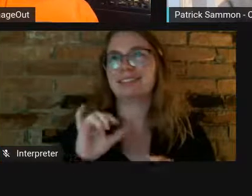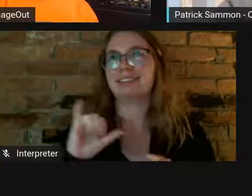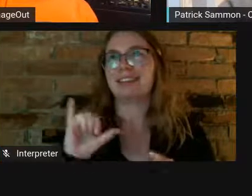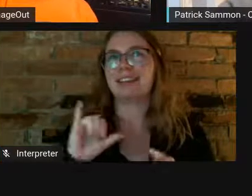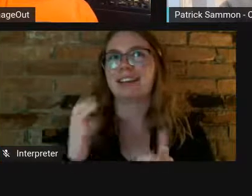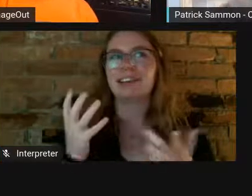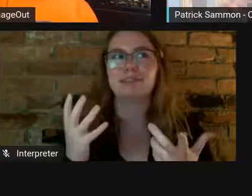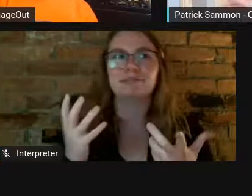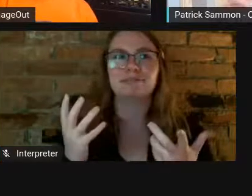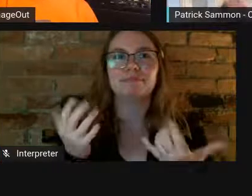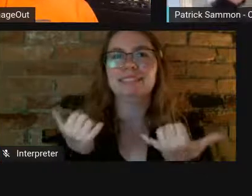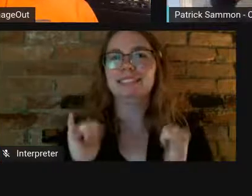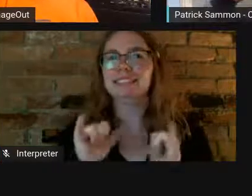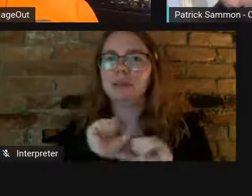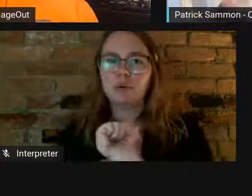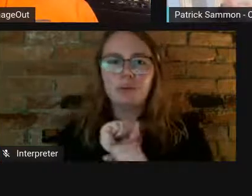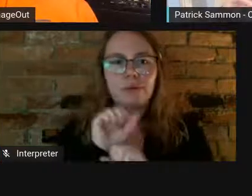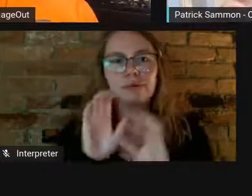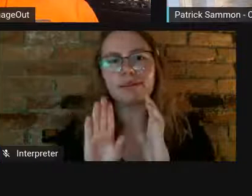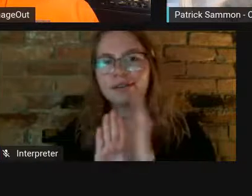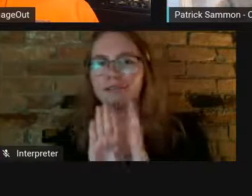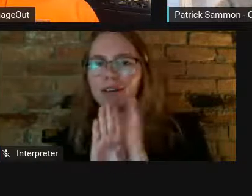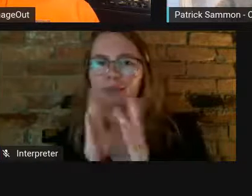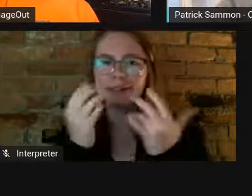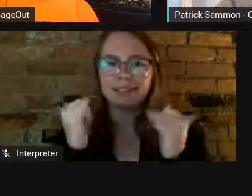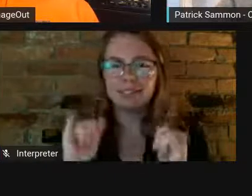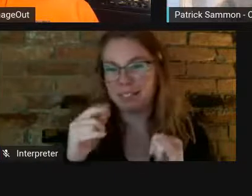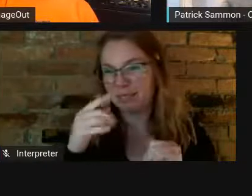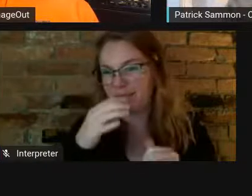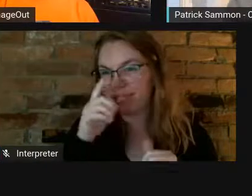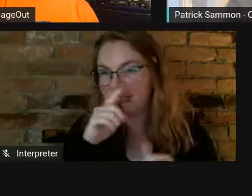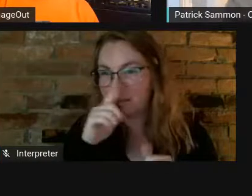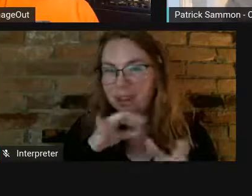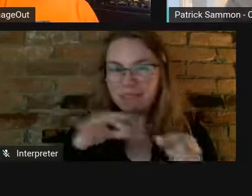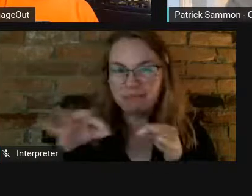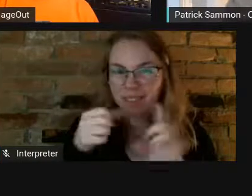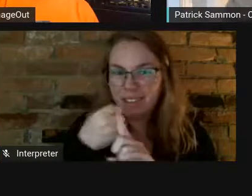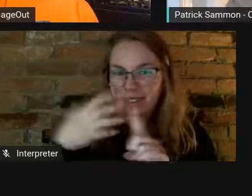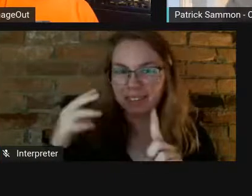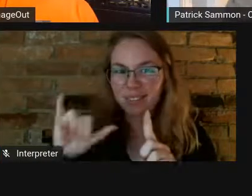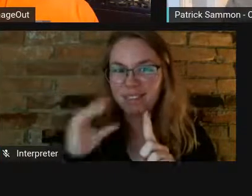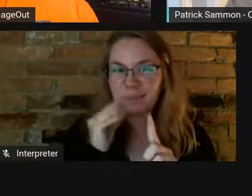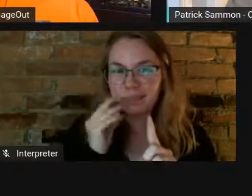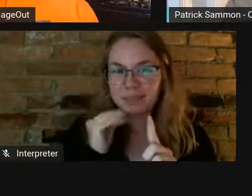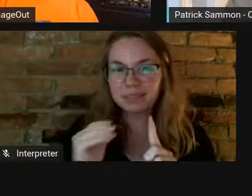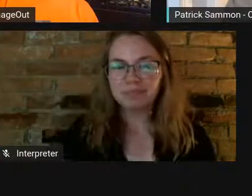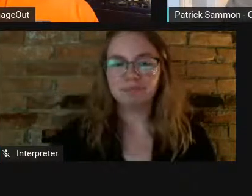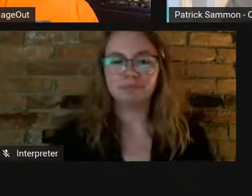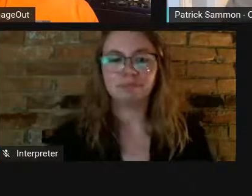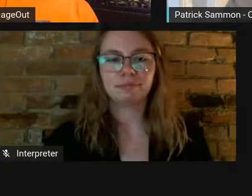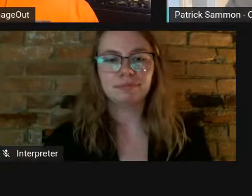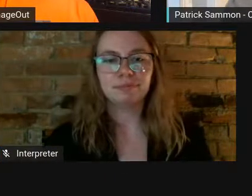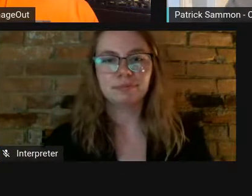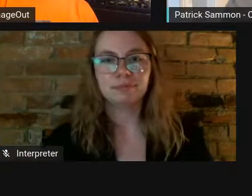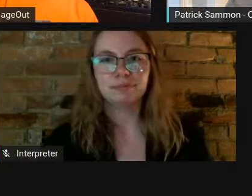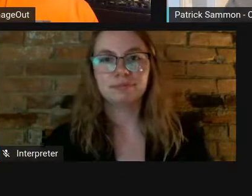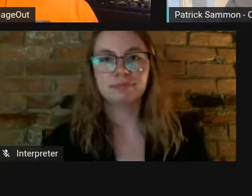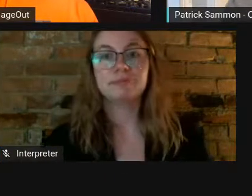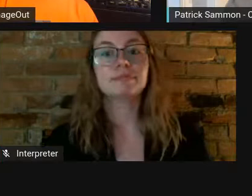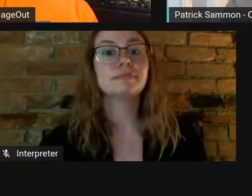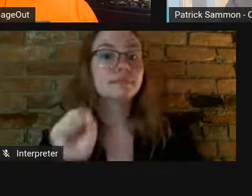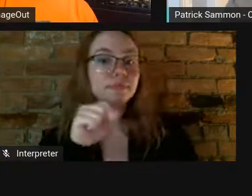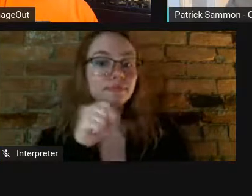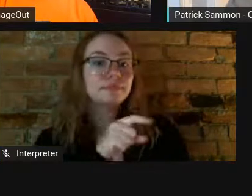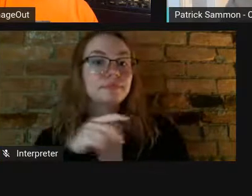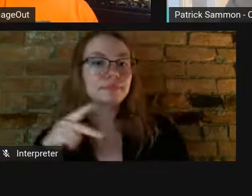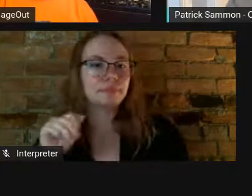the lack of a better word. So I was wondering if you could talk about that experience. Yeah, I mean, you kind of mentioned that documentaries